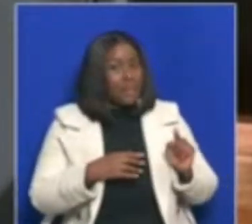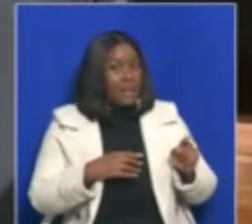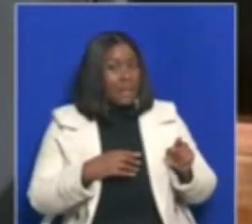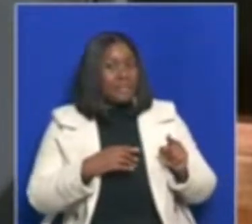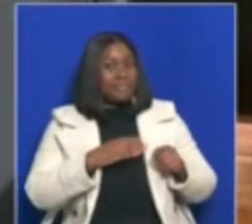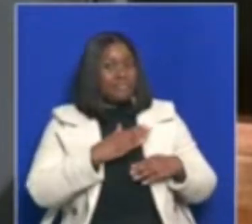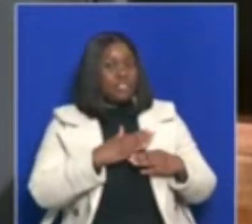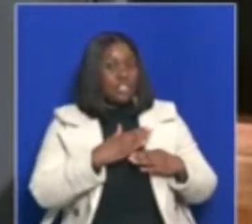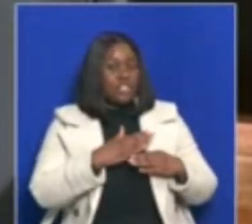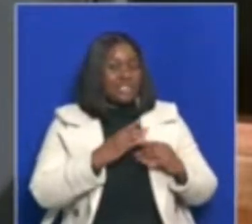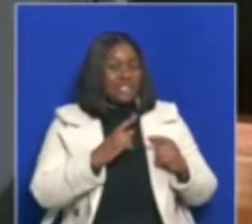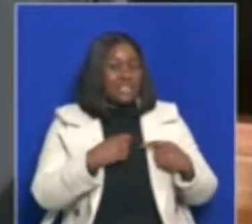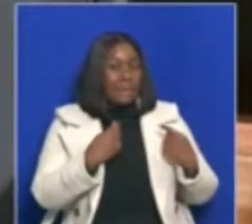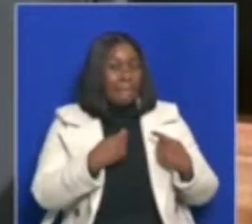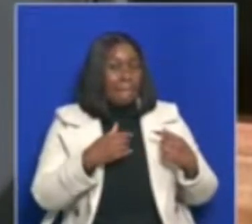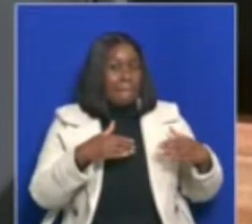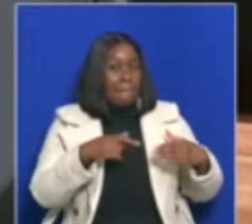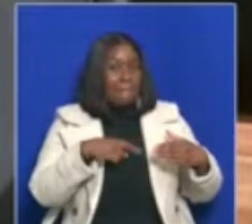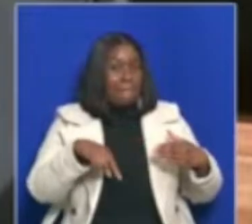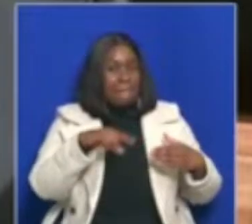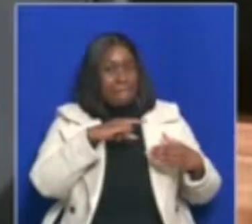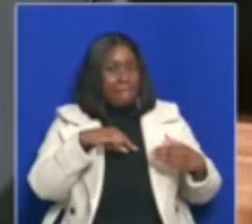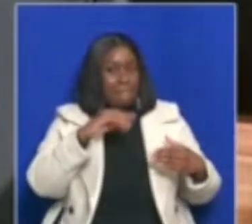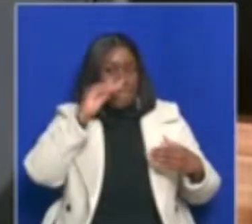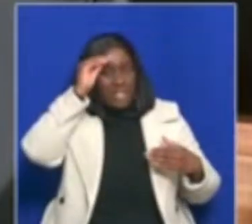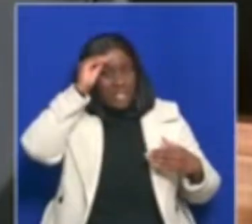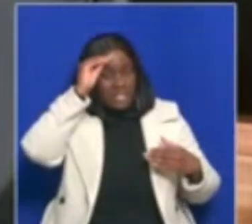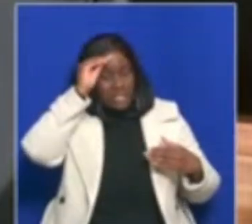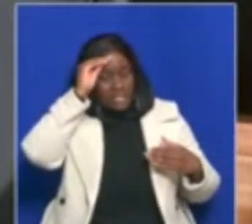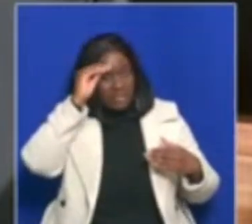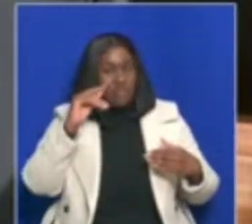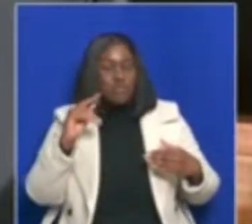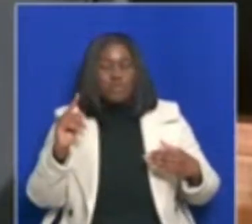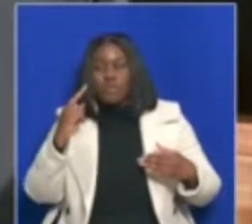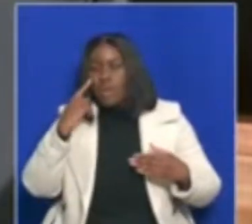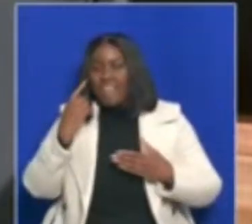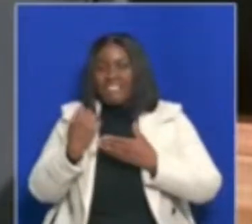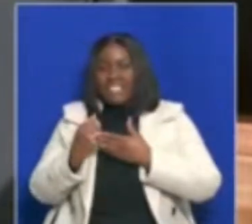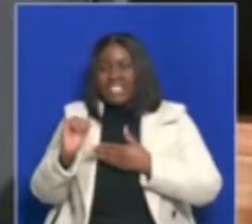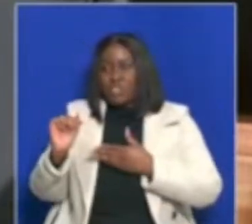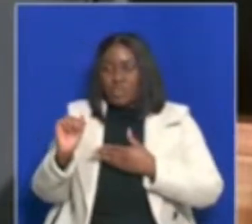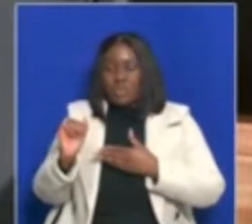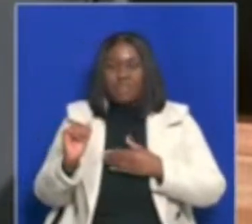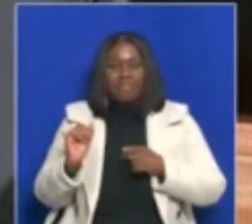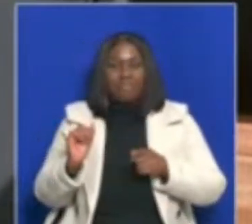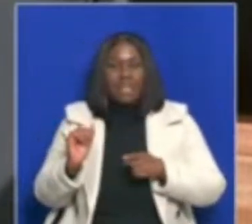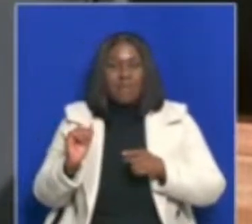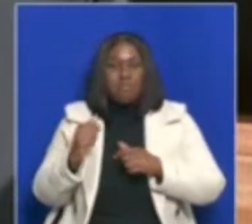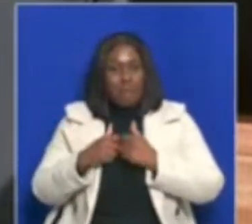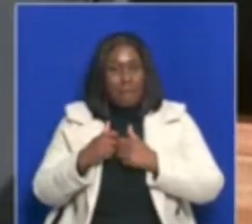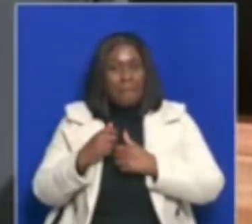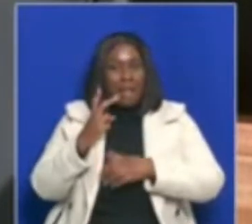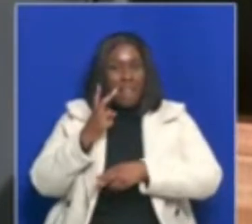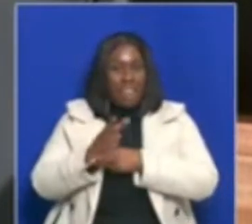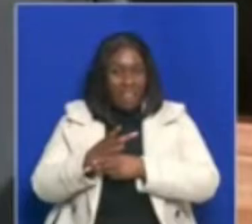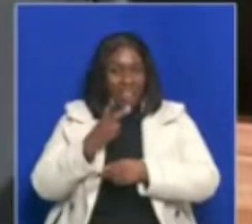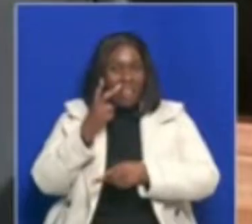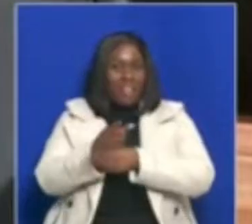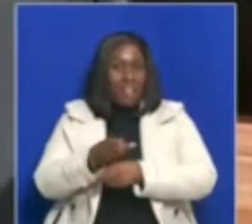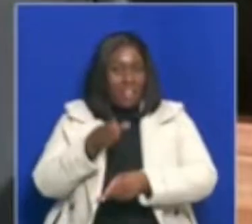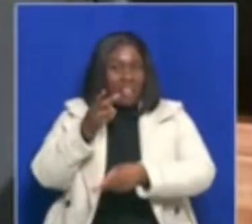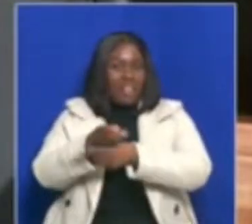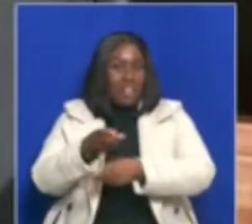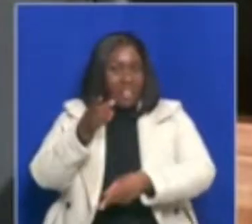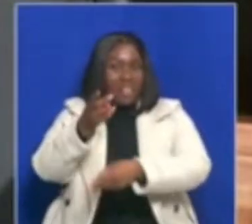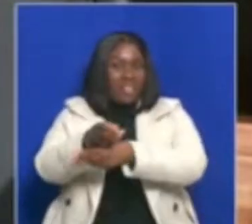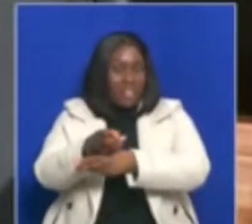where your evidence is we're dealing with a repeated problem here. Have you raised this issue? I